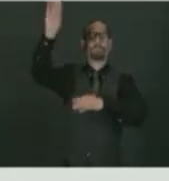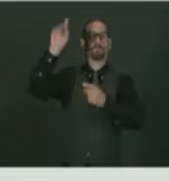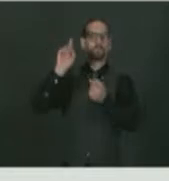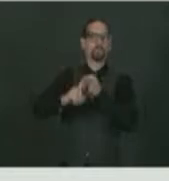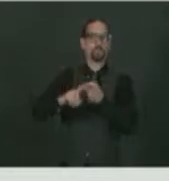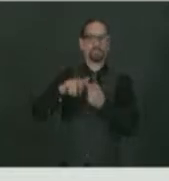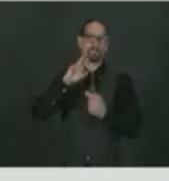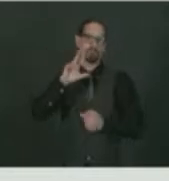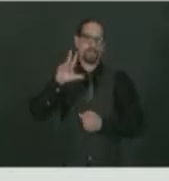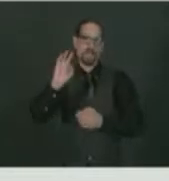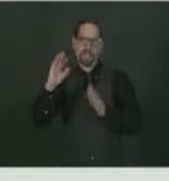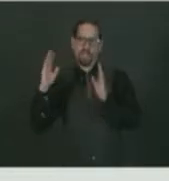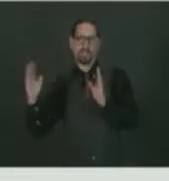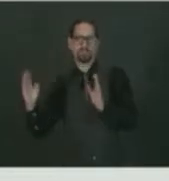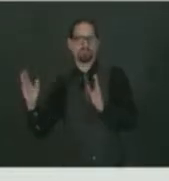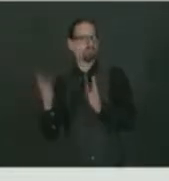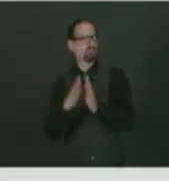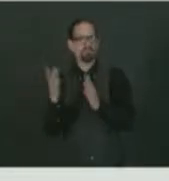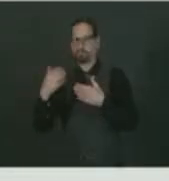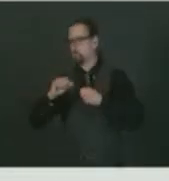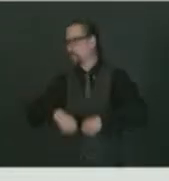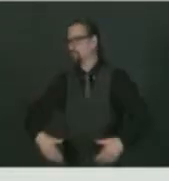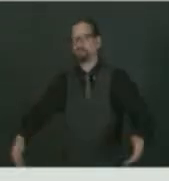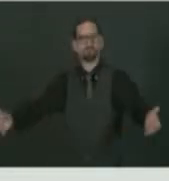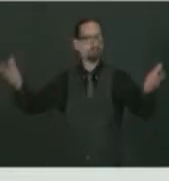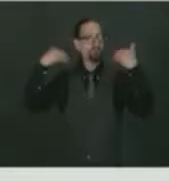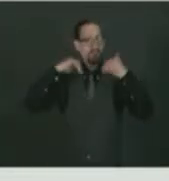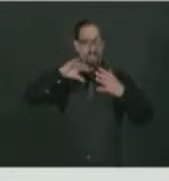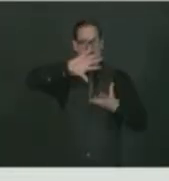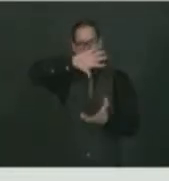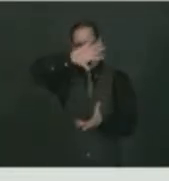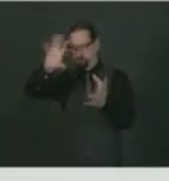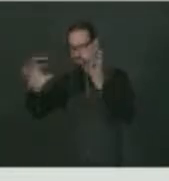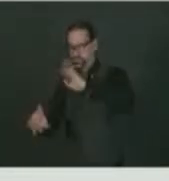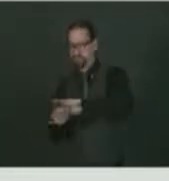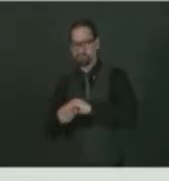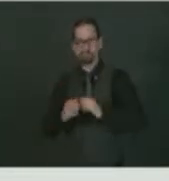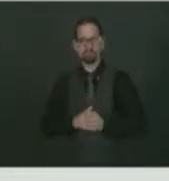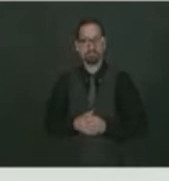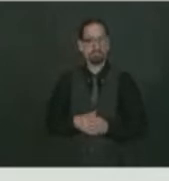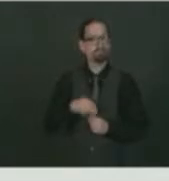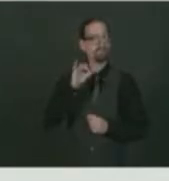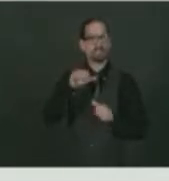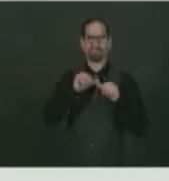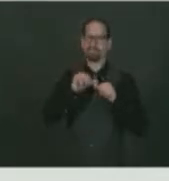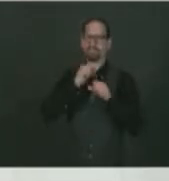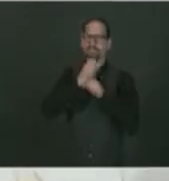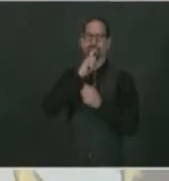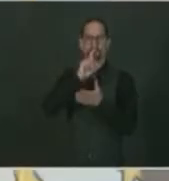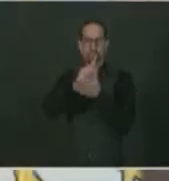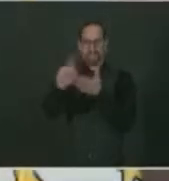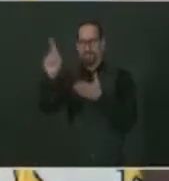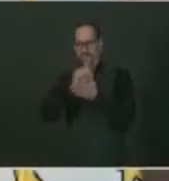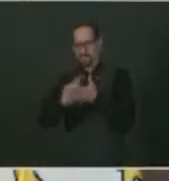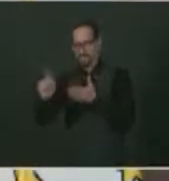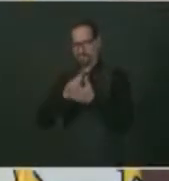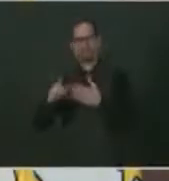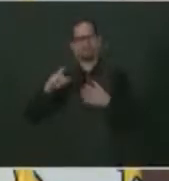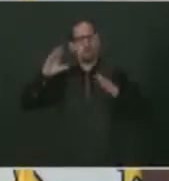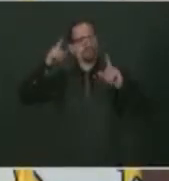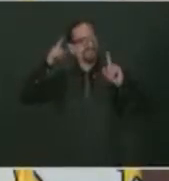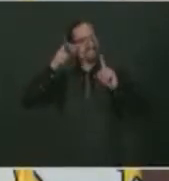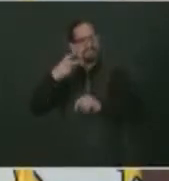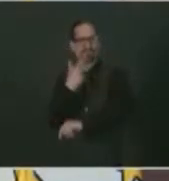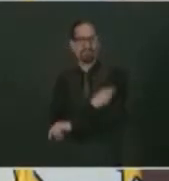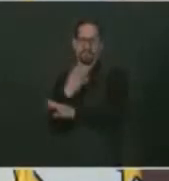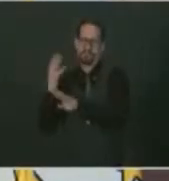age. And as you can see, we'll continue vaccinating all those who are above. While not